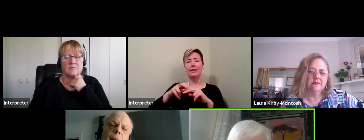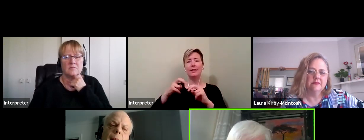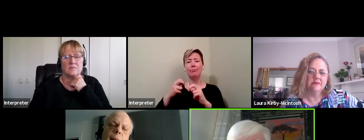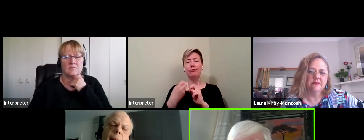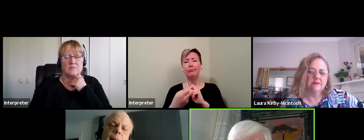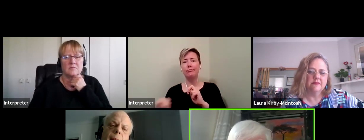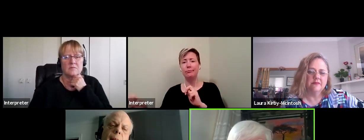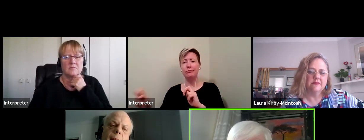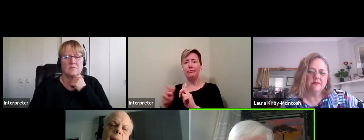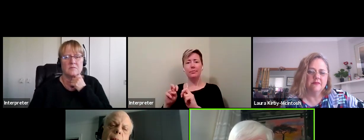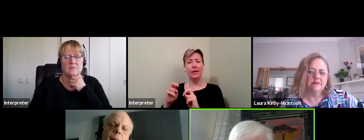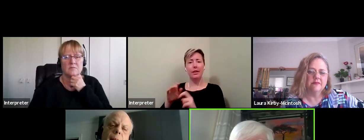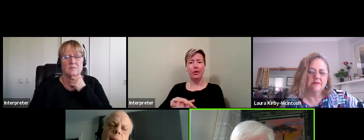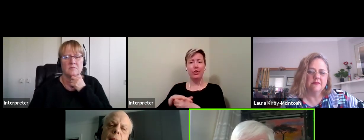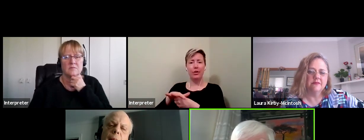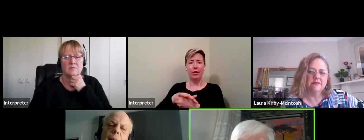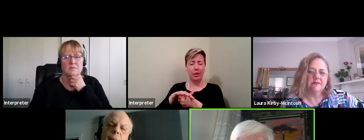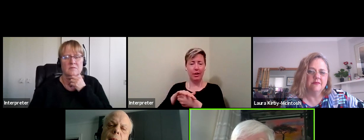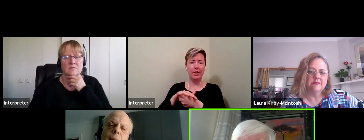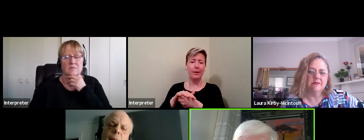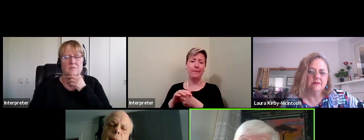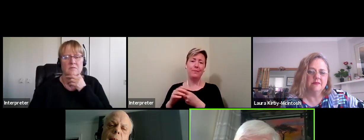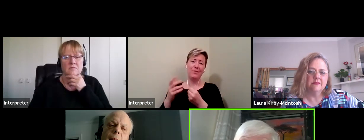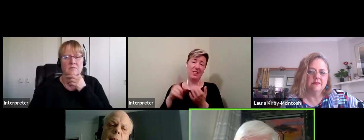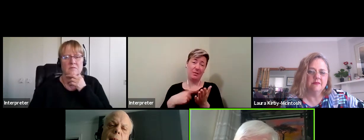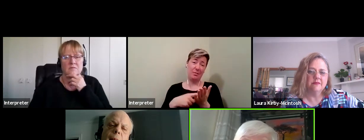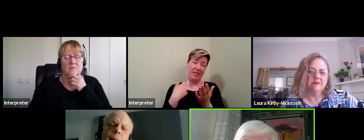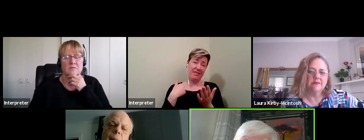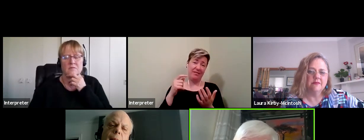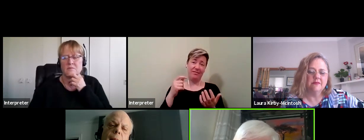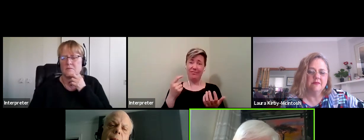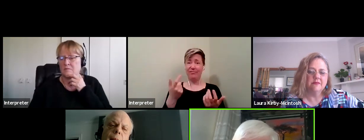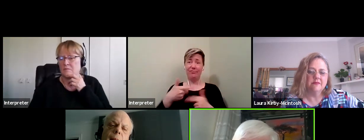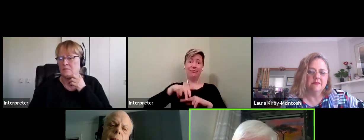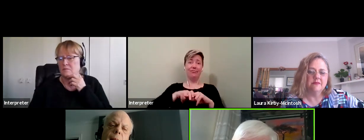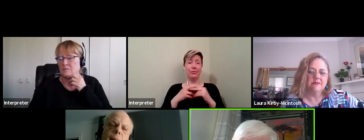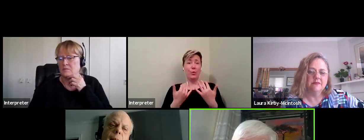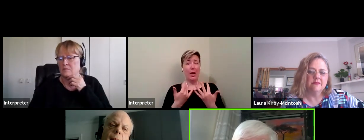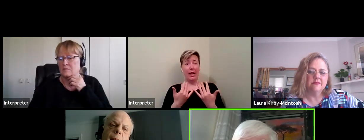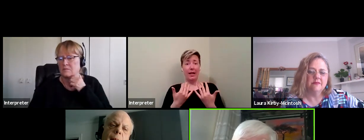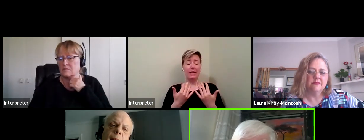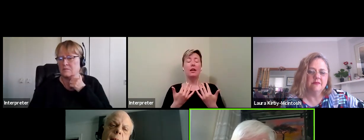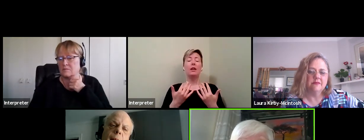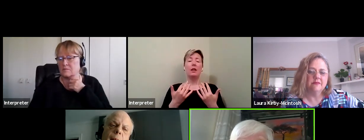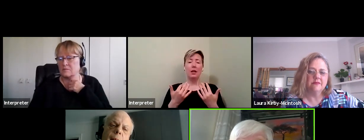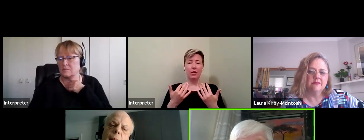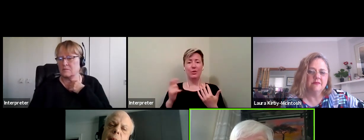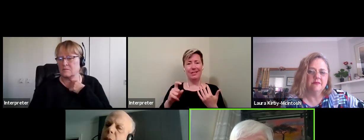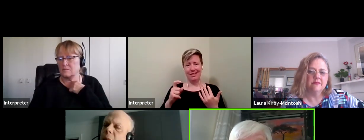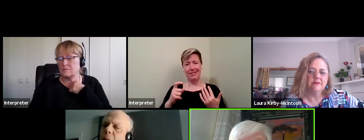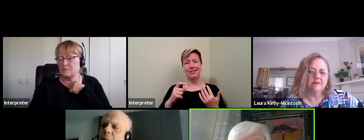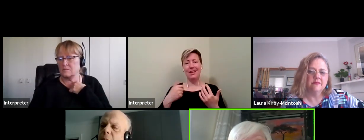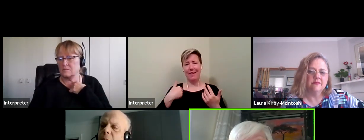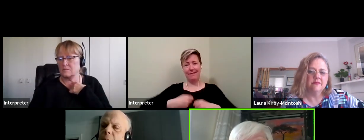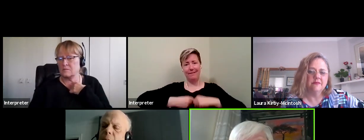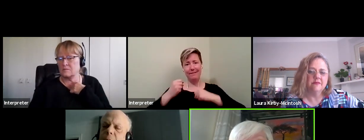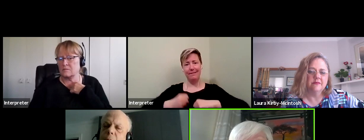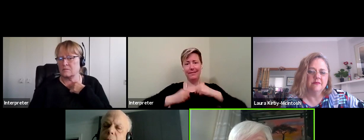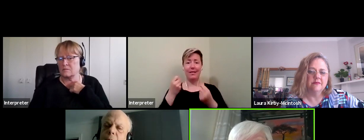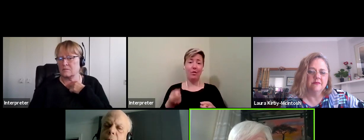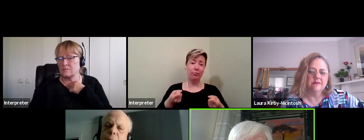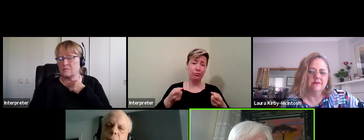in the waiting room for a room to be made available for them. So we need to have space for the assistive equipment they may be using, and of course, clear sight lines for those